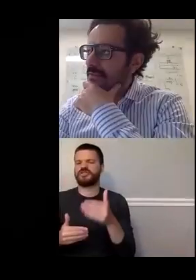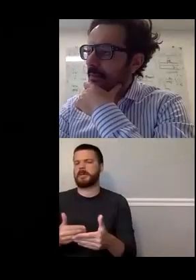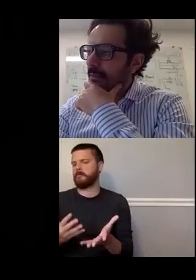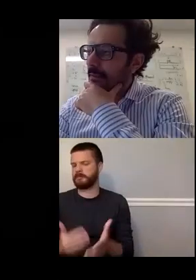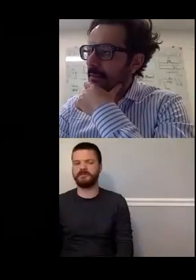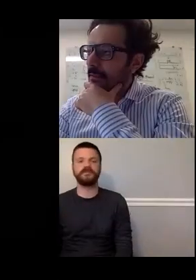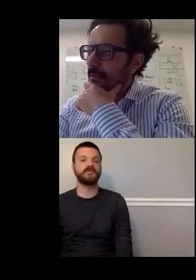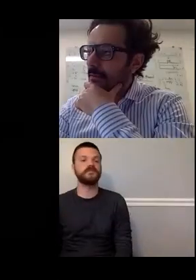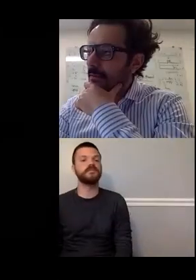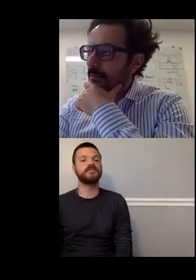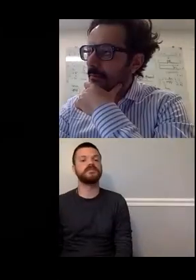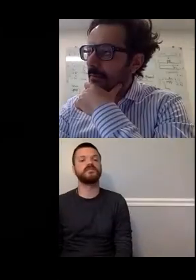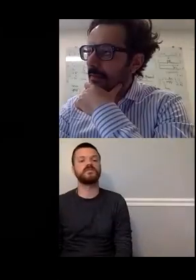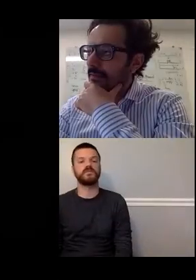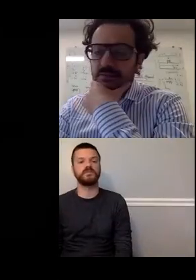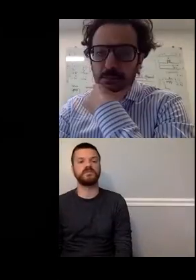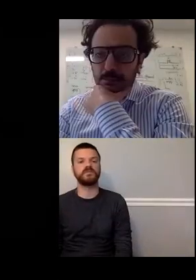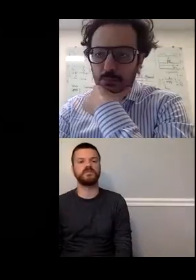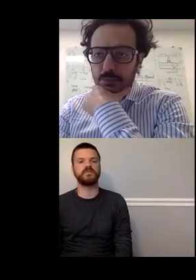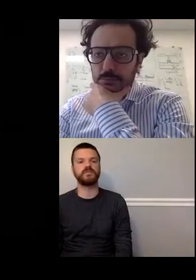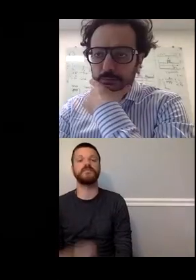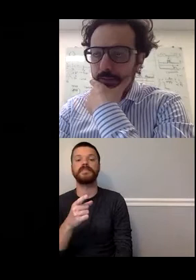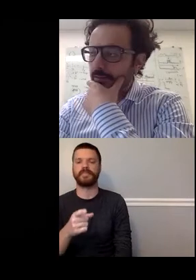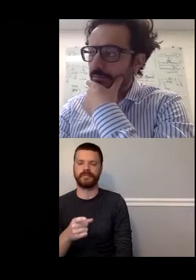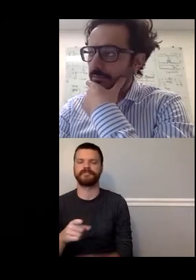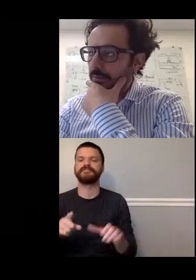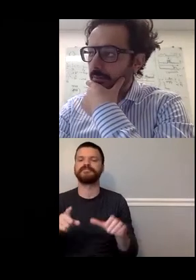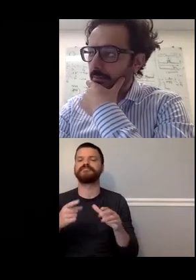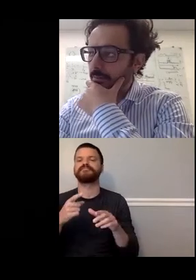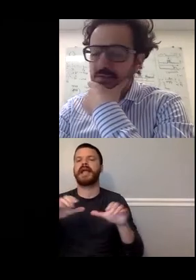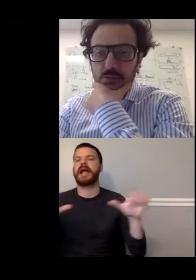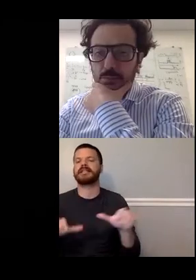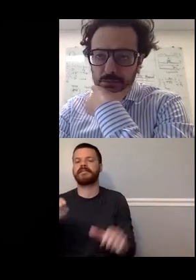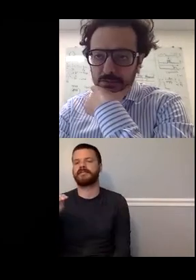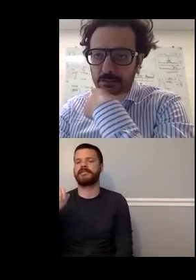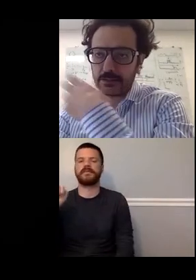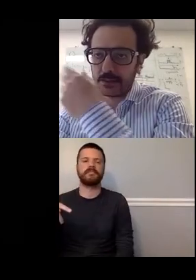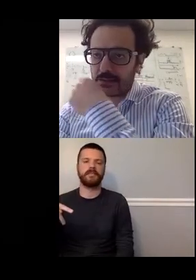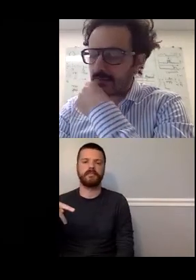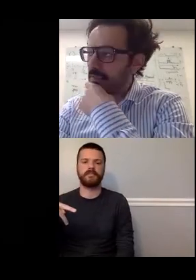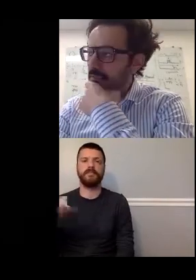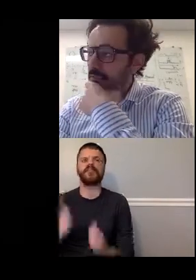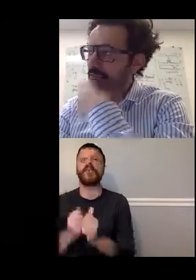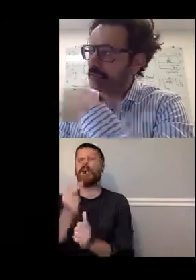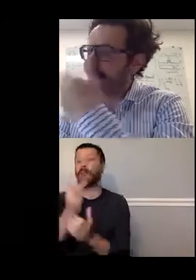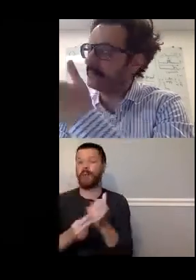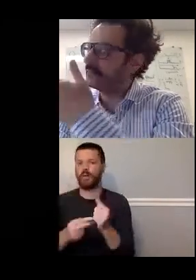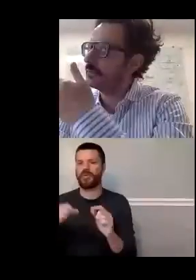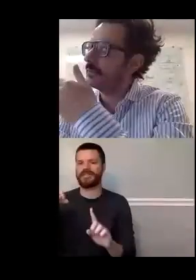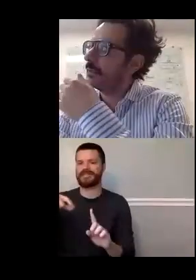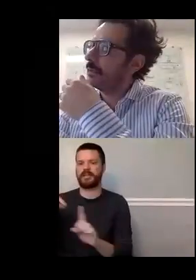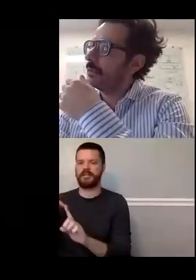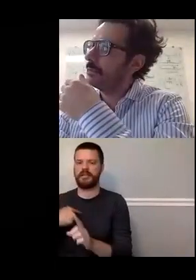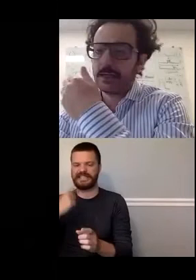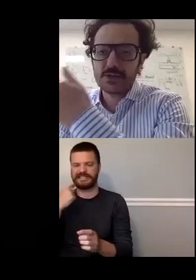is, for example, a activity map with based on bold signal that I just explained. So the